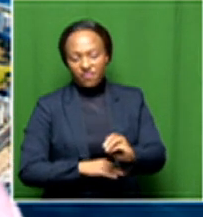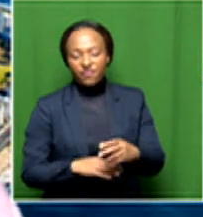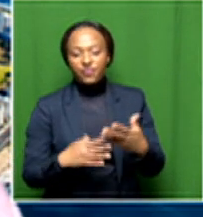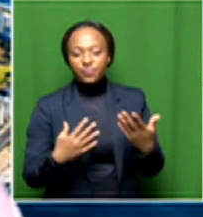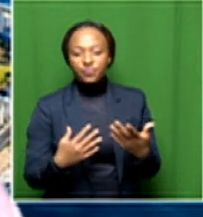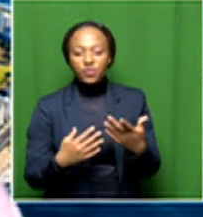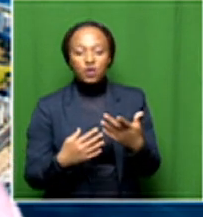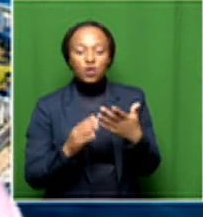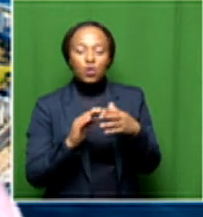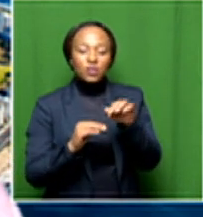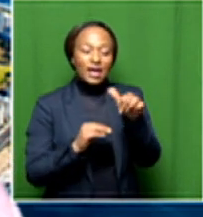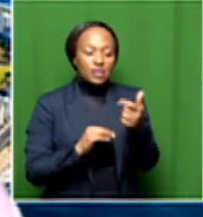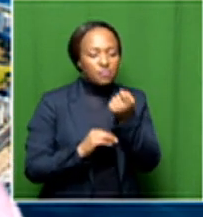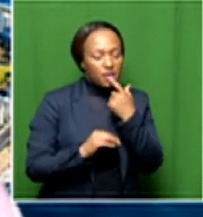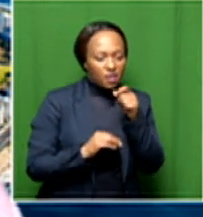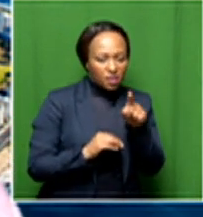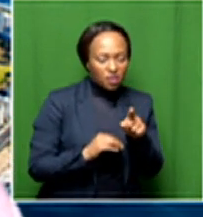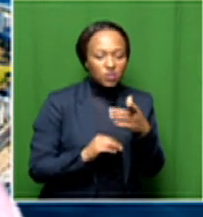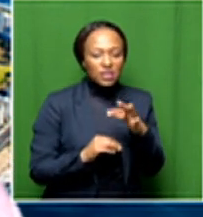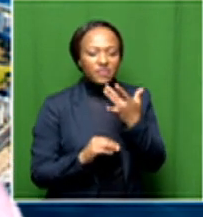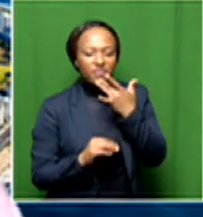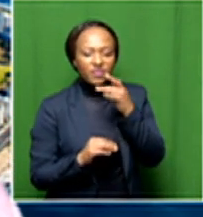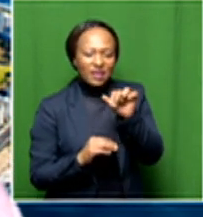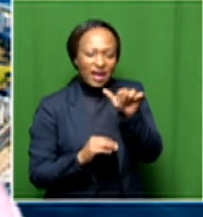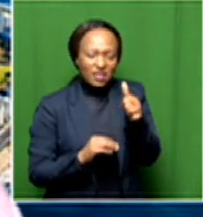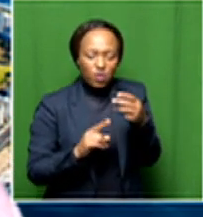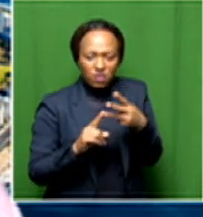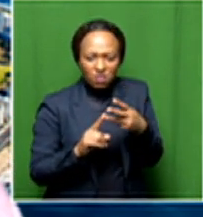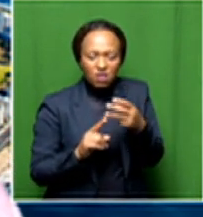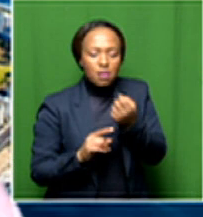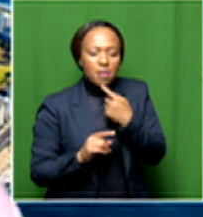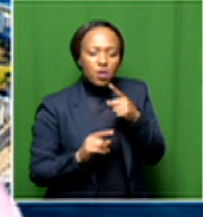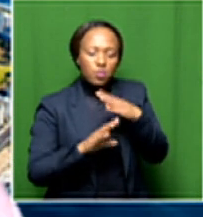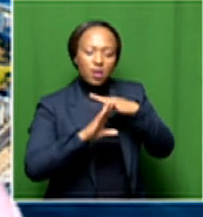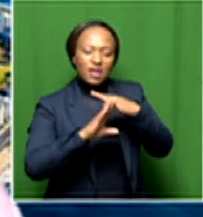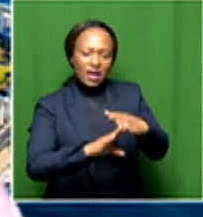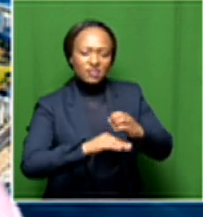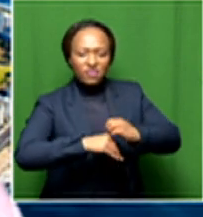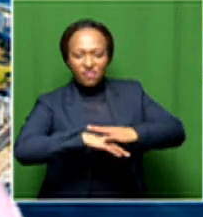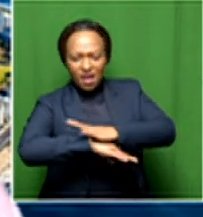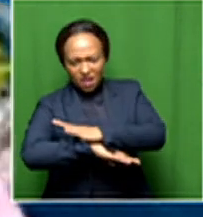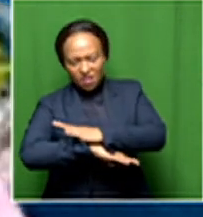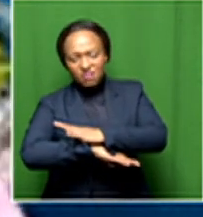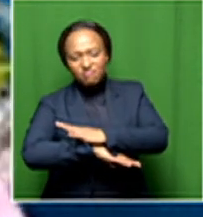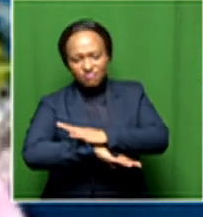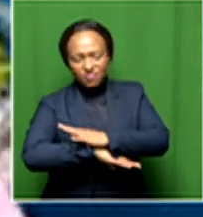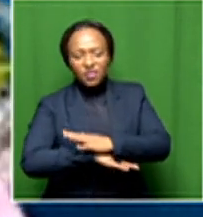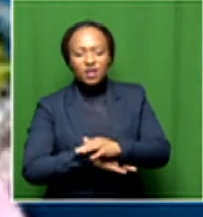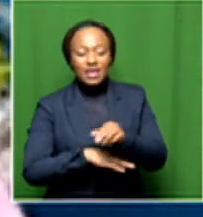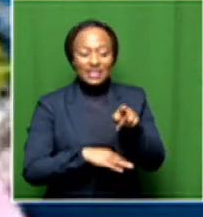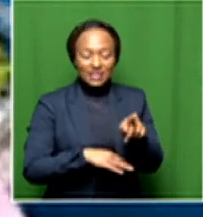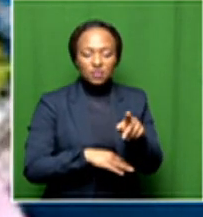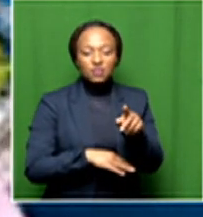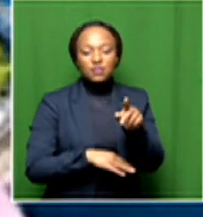like remdesivir would be another one, favipiravir would be another one. These are antiviral agents. And dexamethasone is